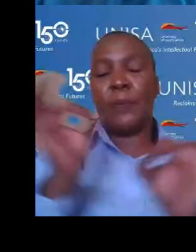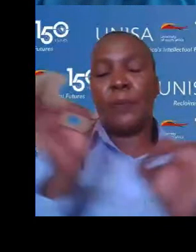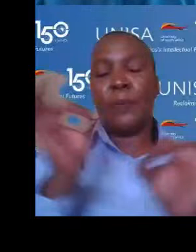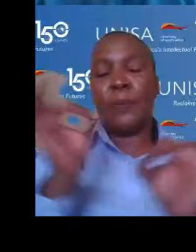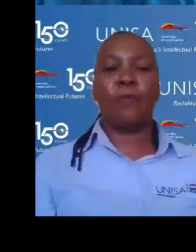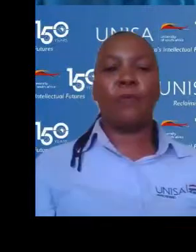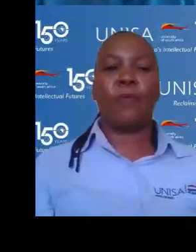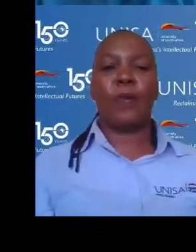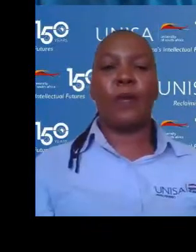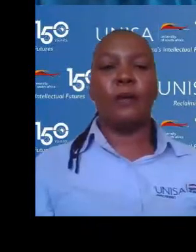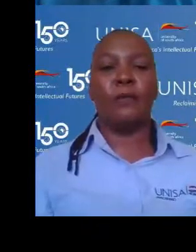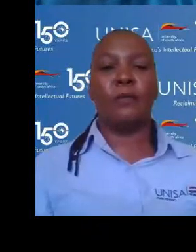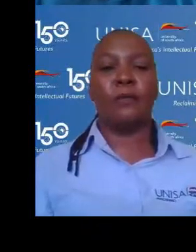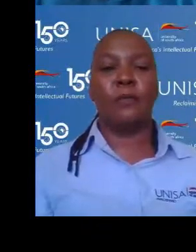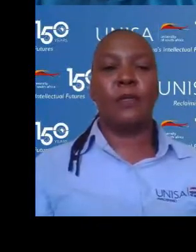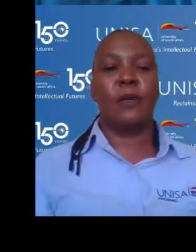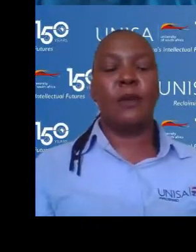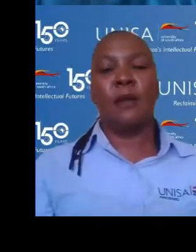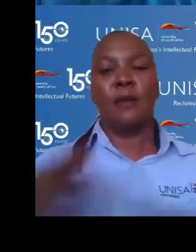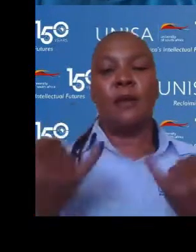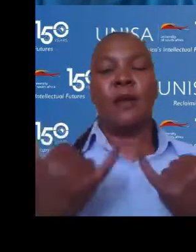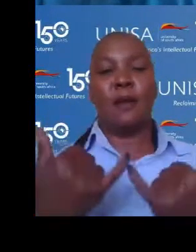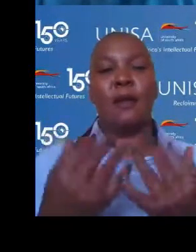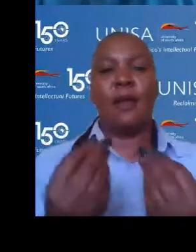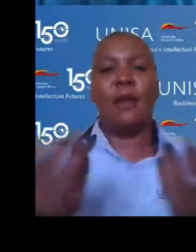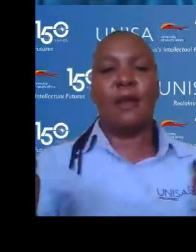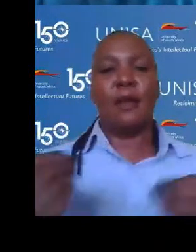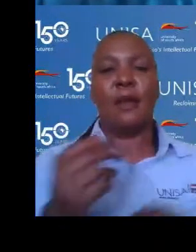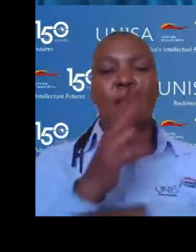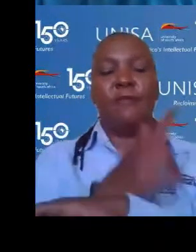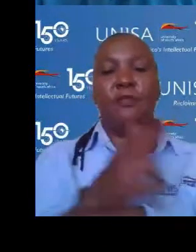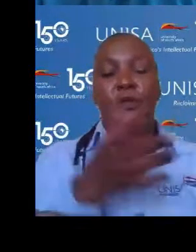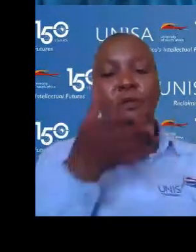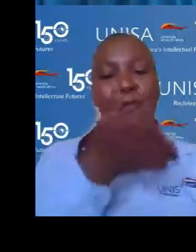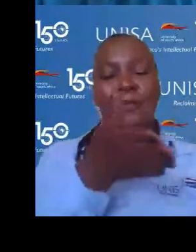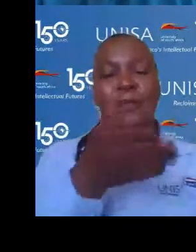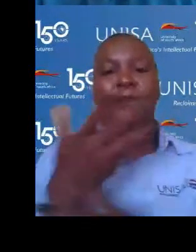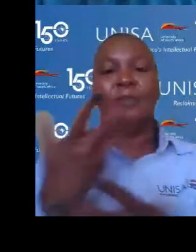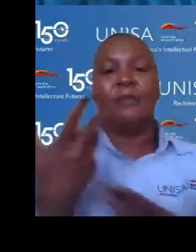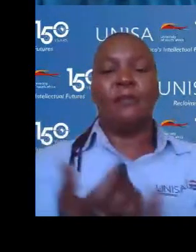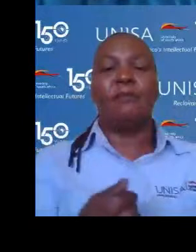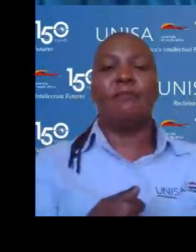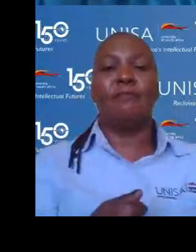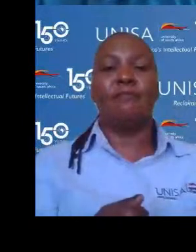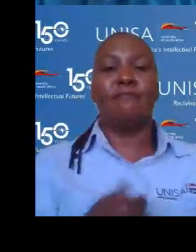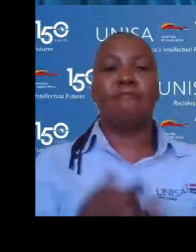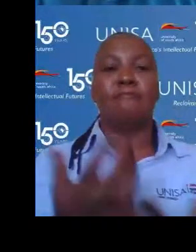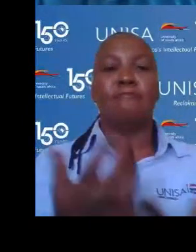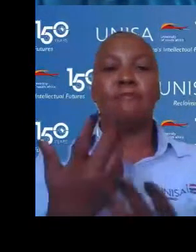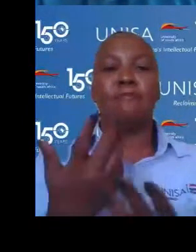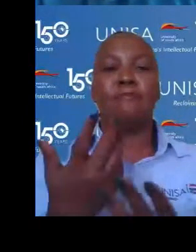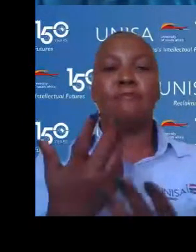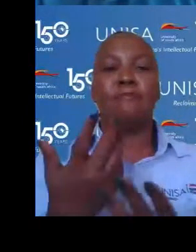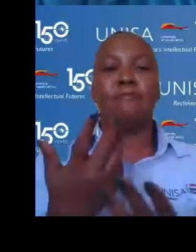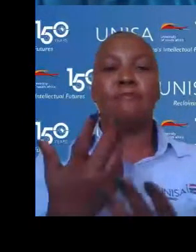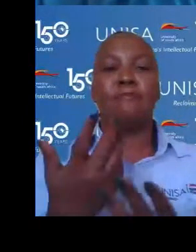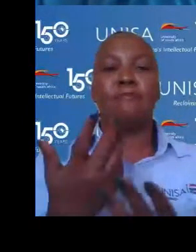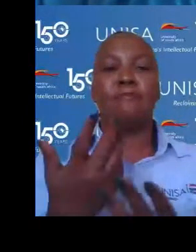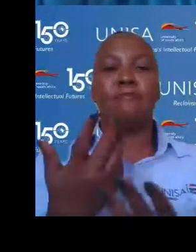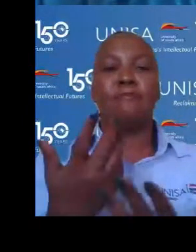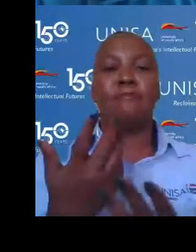I've got a number of videos here, and my colleagues are going to post some of this in